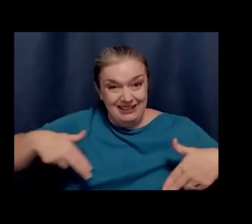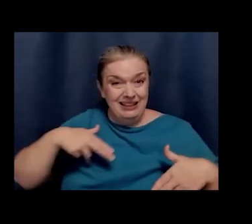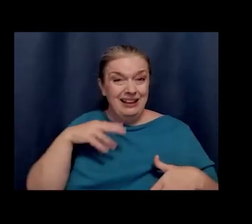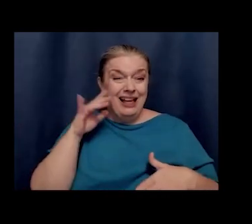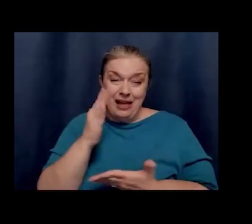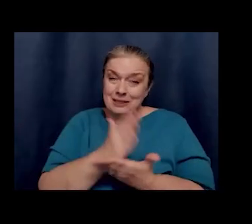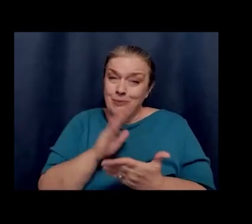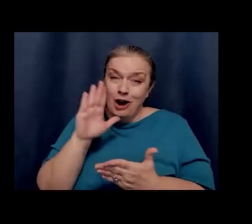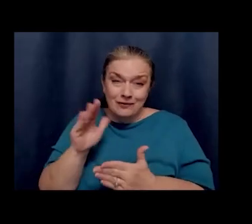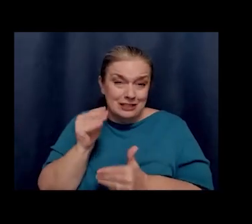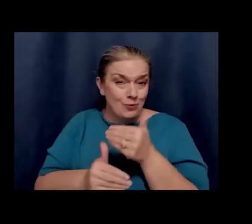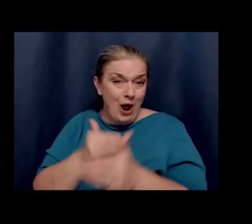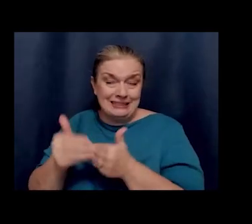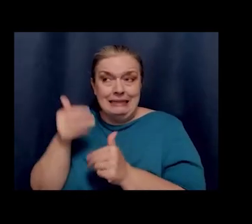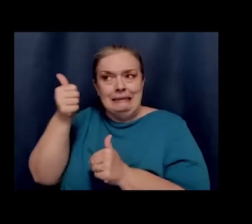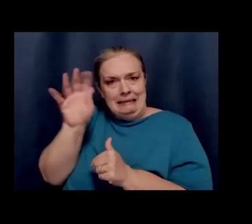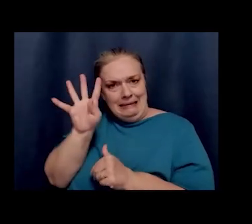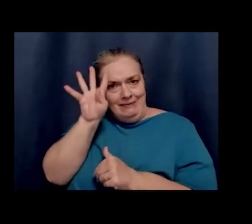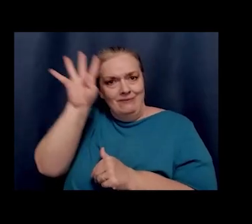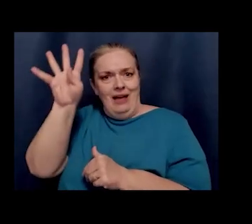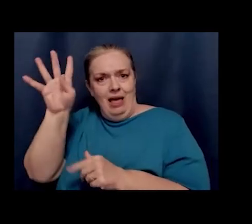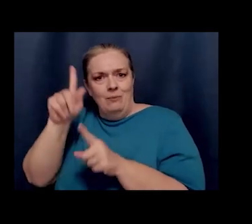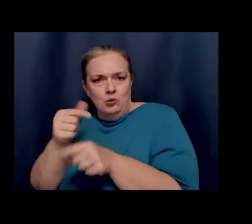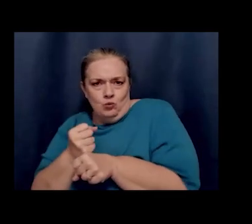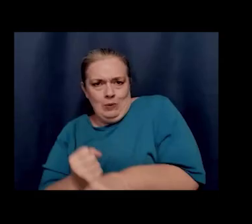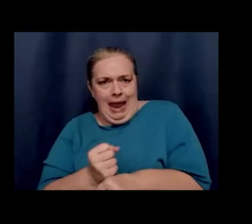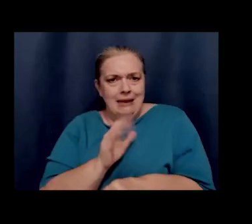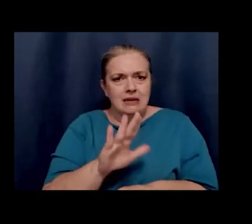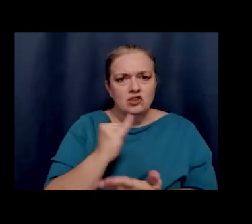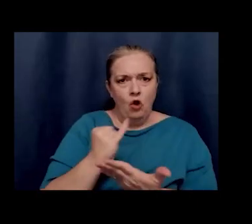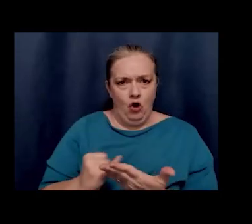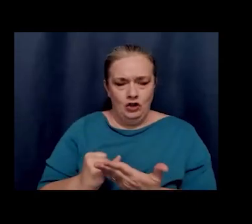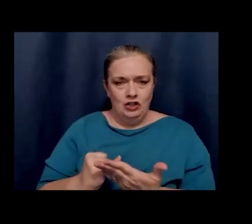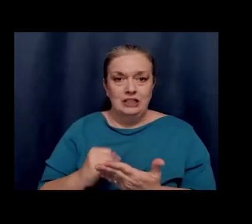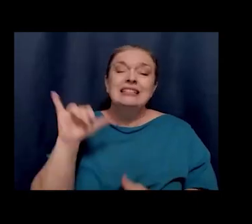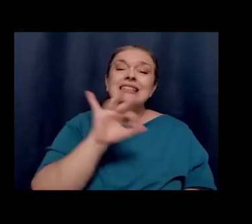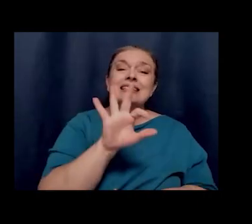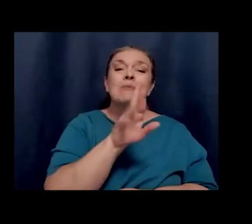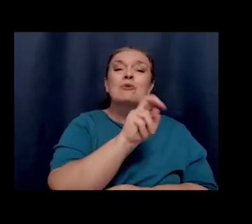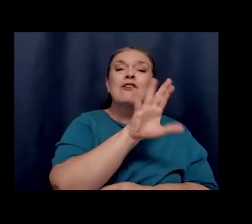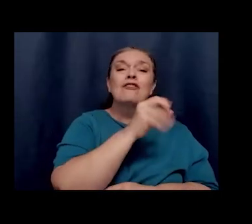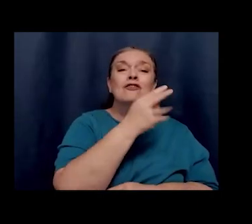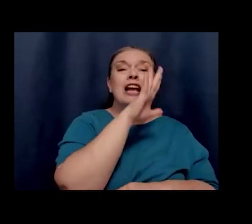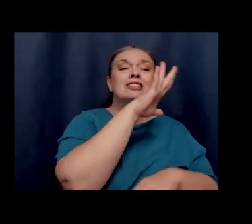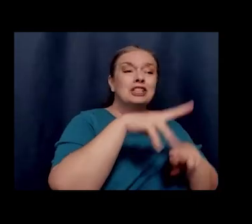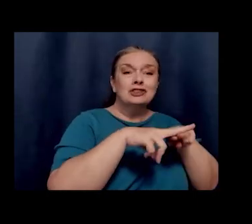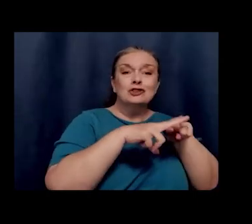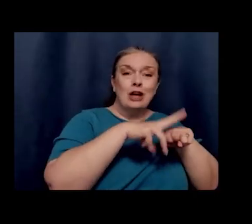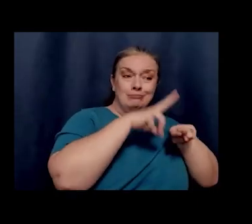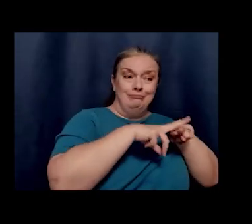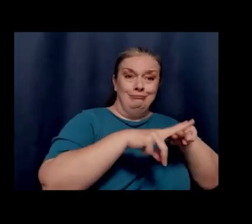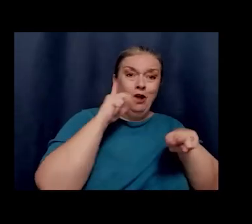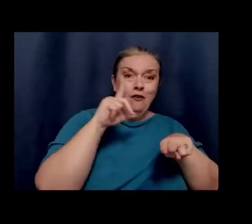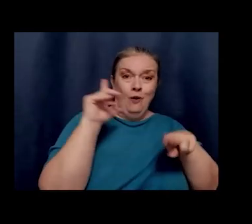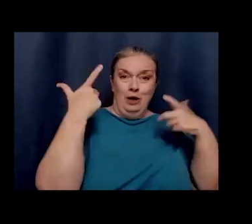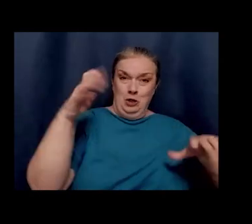French's railroad tracks that they developed to create their work, and you can't see this unless you go to the site itself. Here